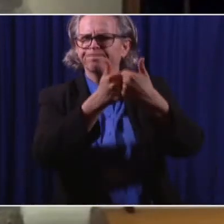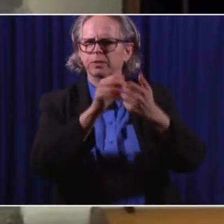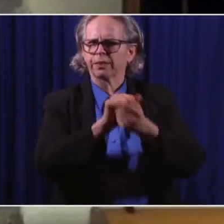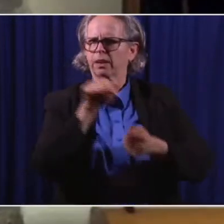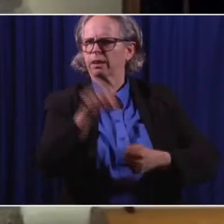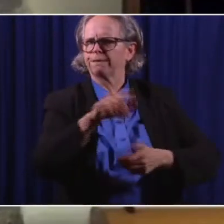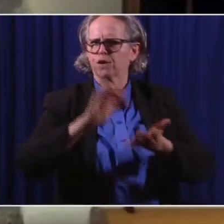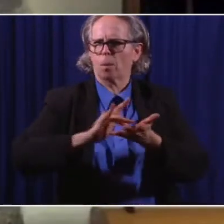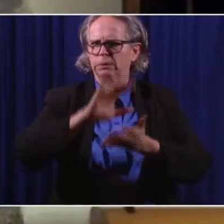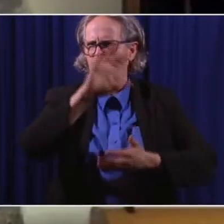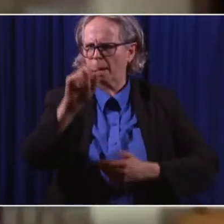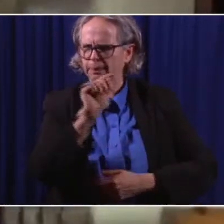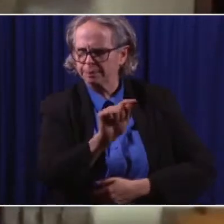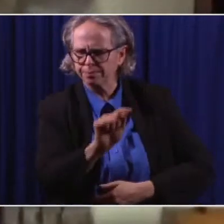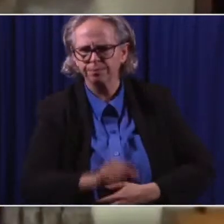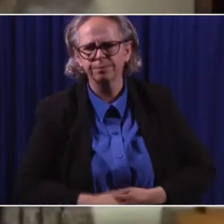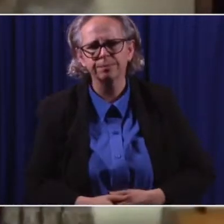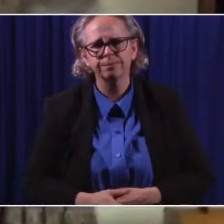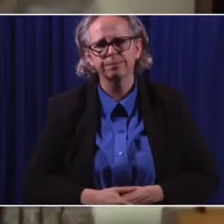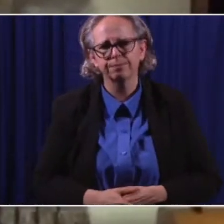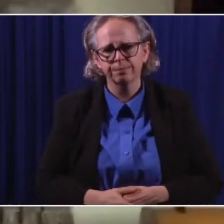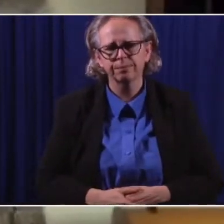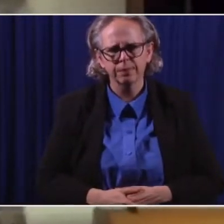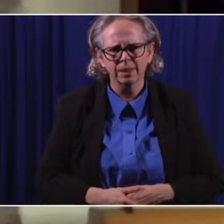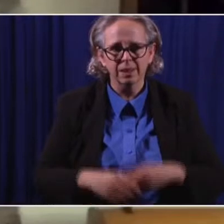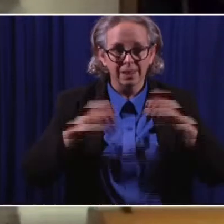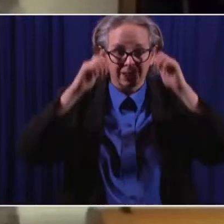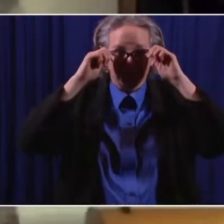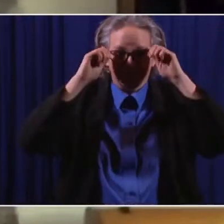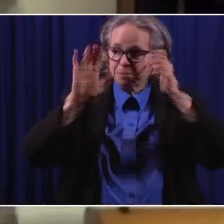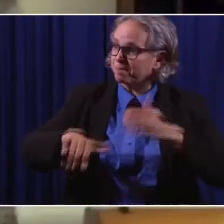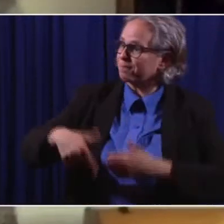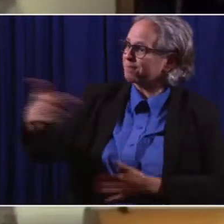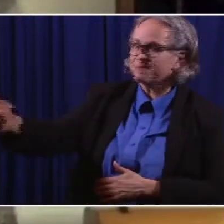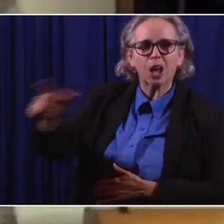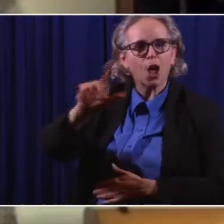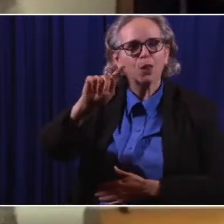Let me now turn to Lieutenant Governor. John.